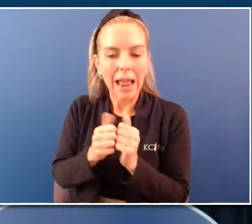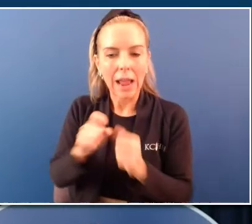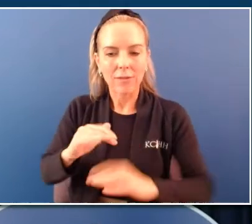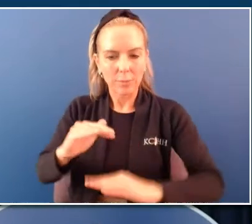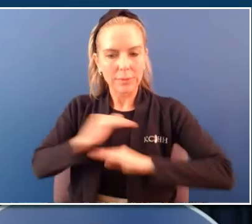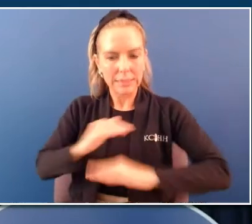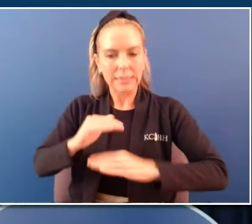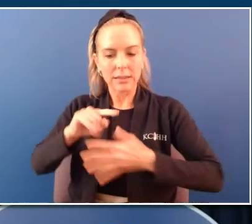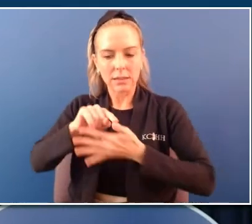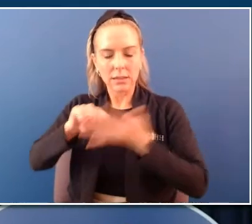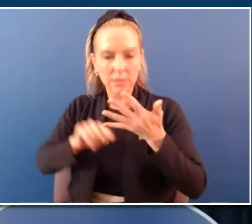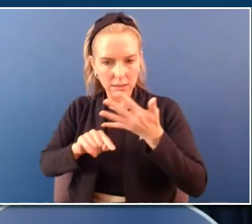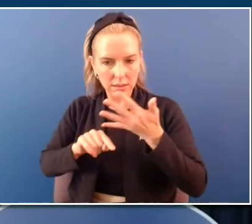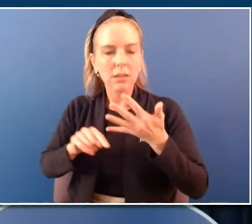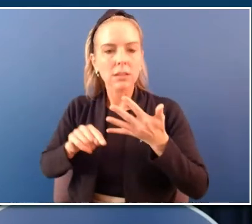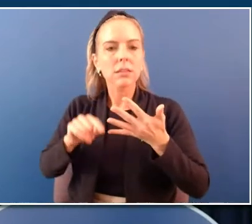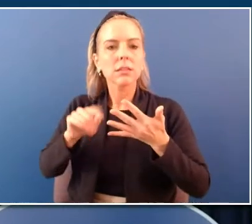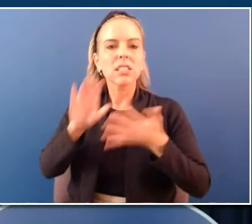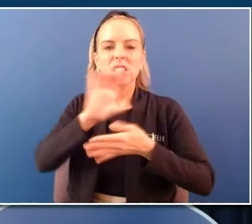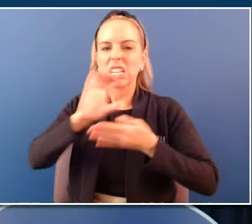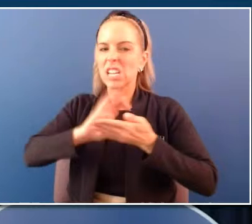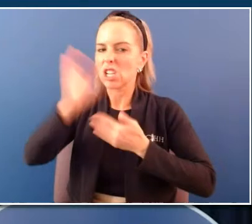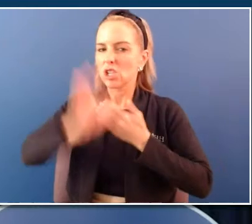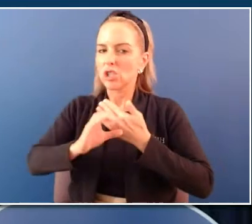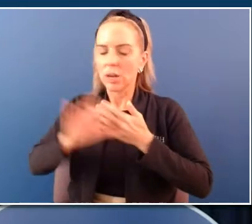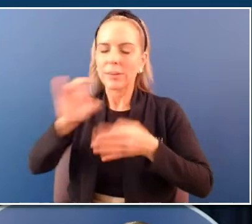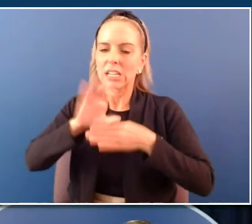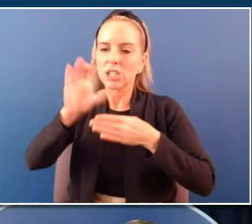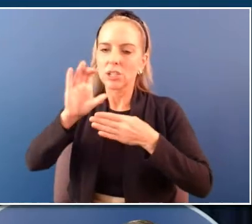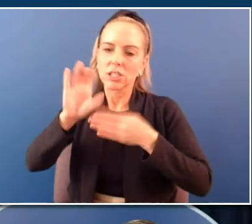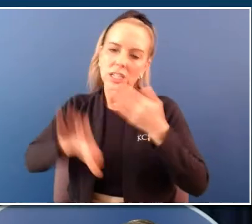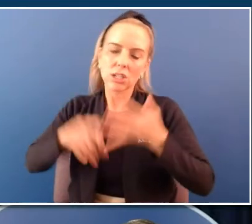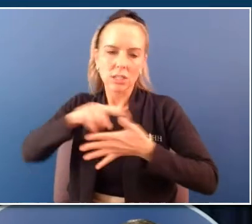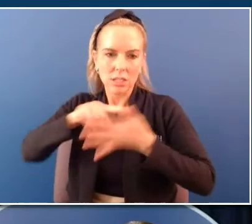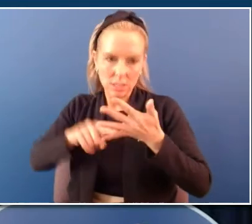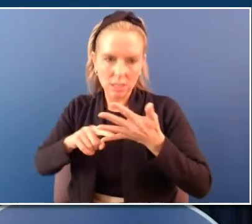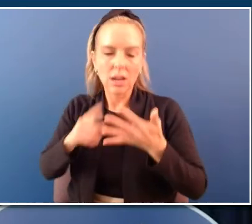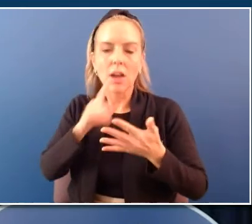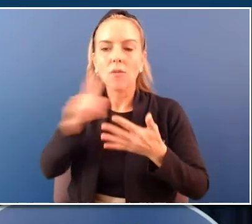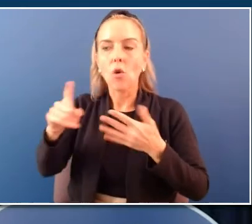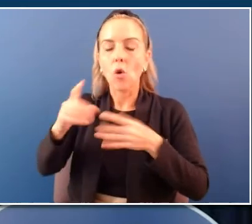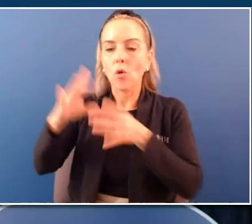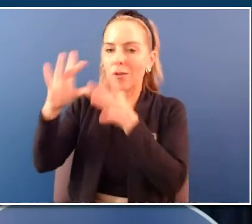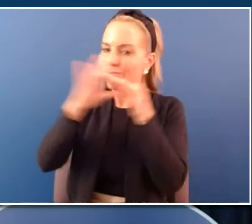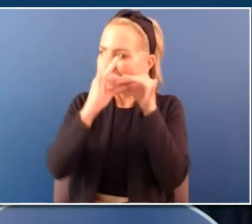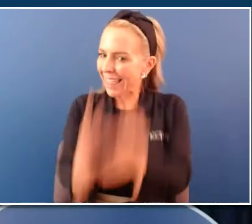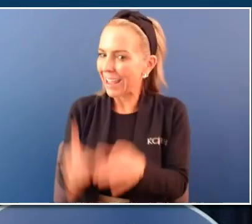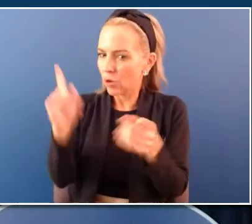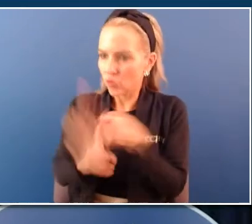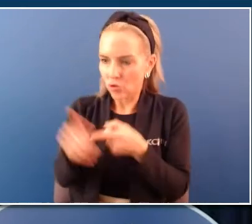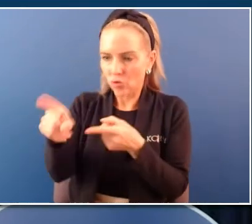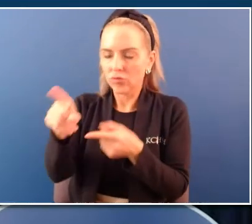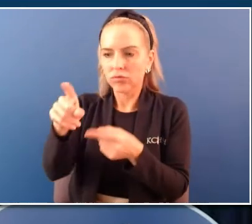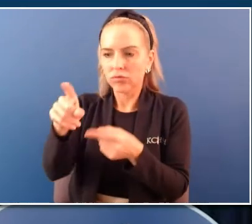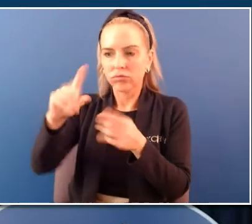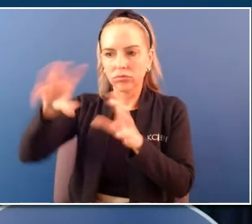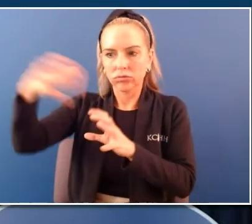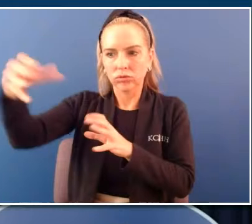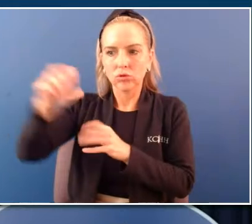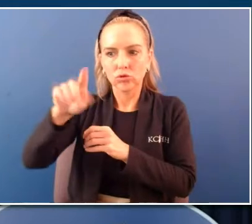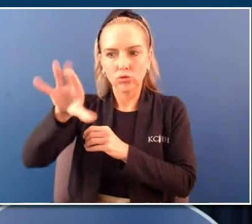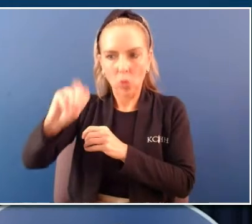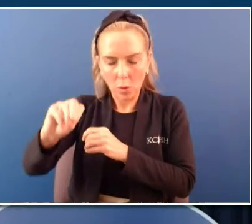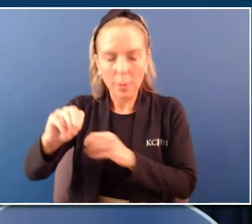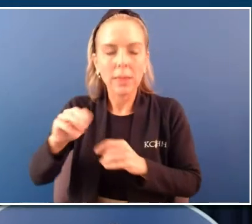conditions of unemployment, which are listed on the screen as a direct result of the disaster. This assistance is available to individuals